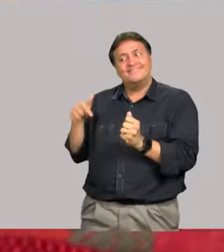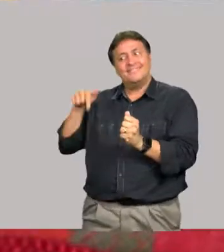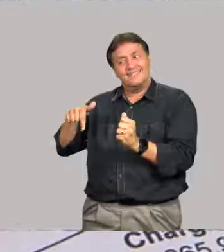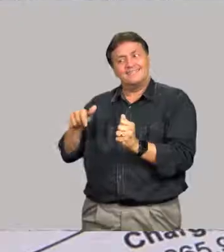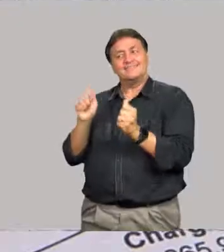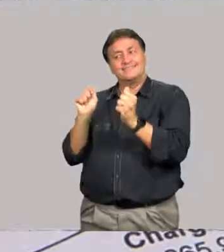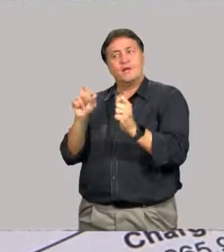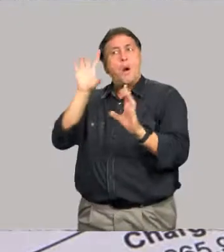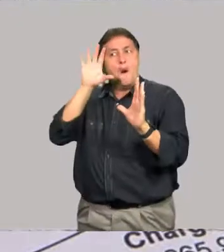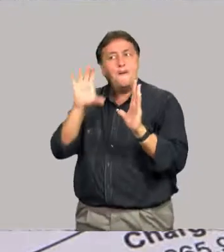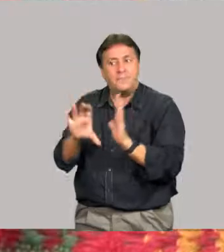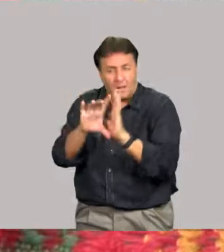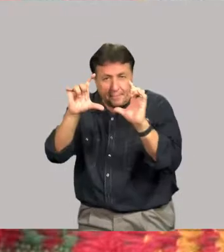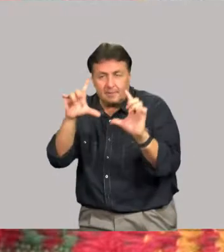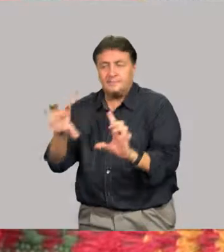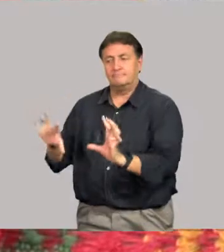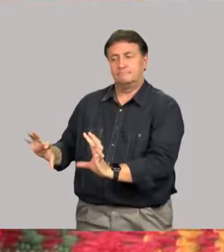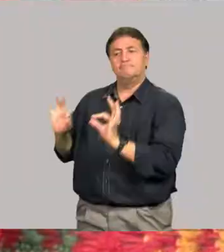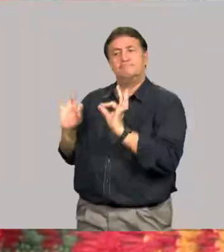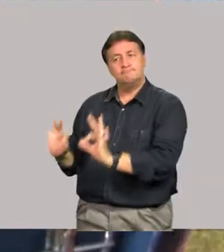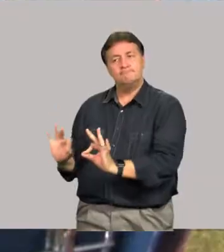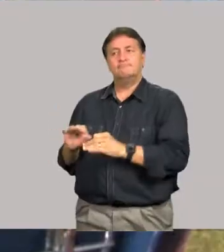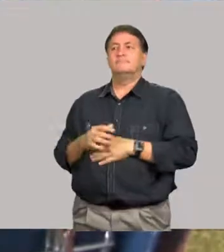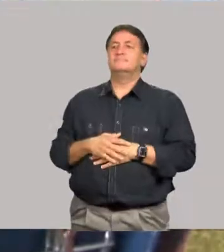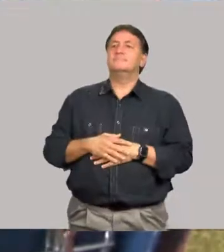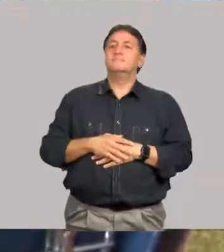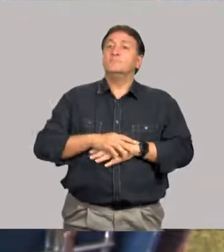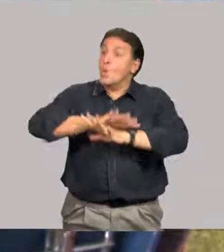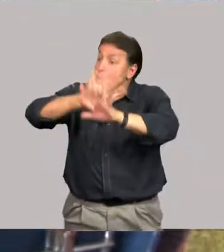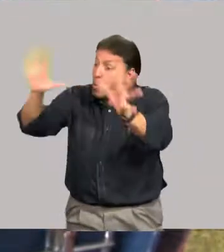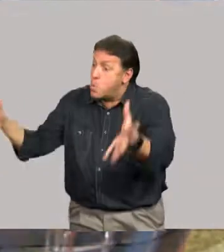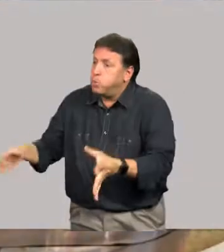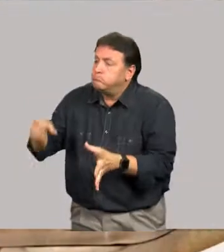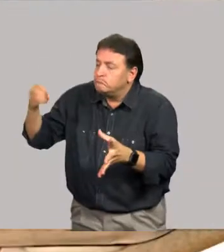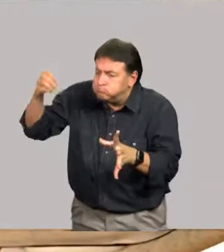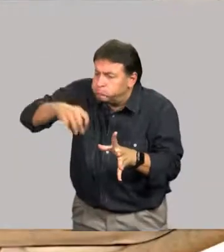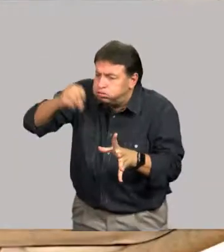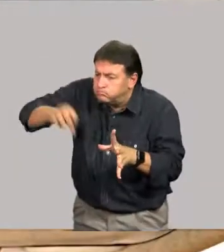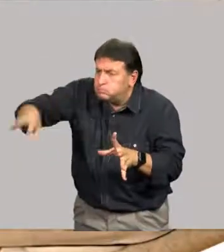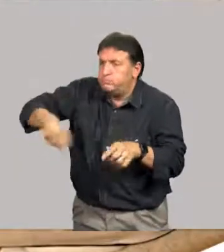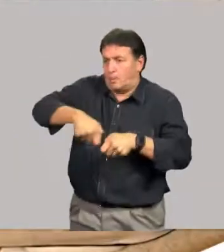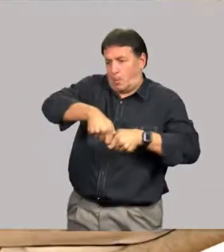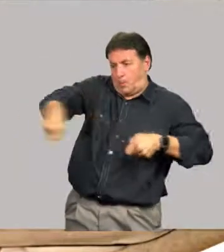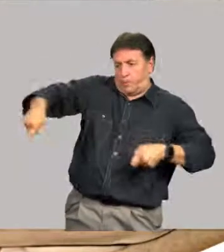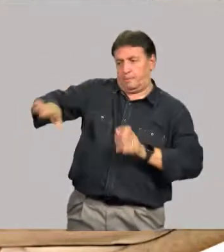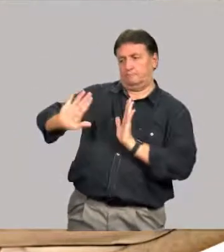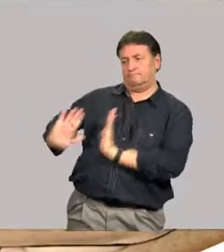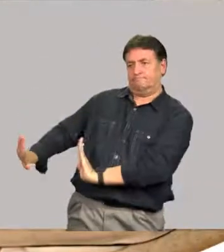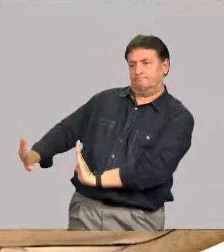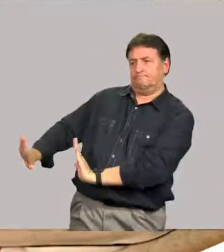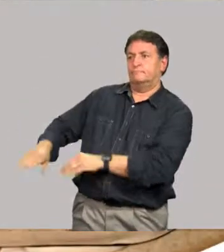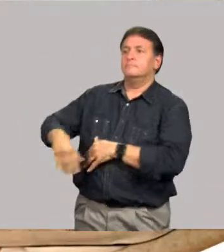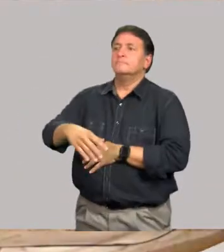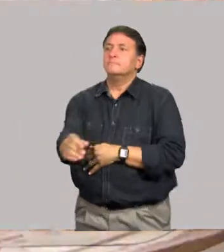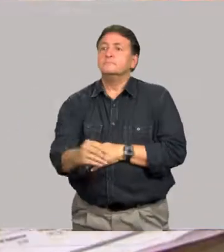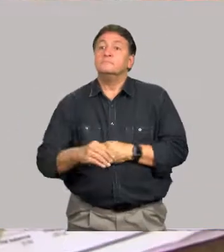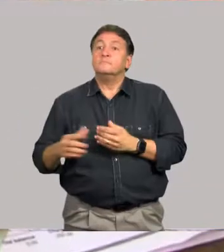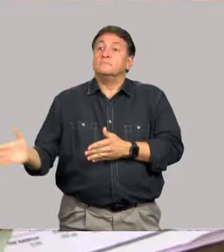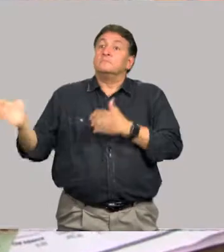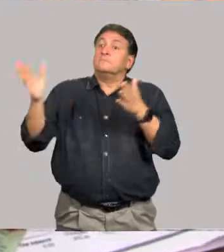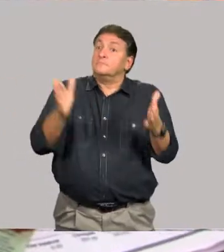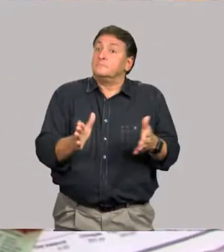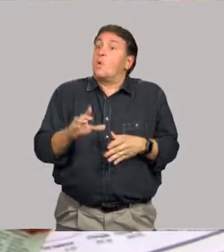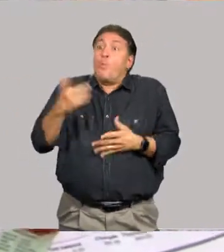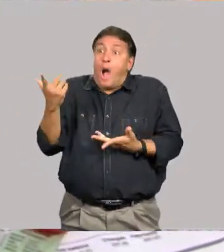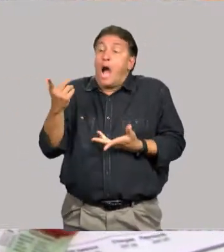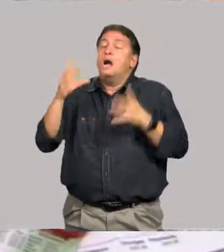all medications, a leash, and their pet carrier. It's also a good idea to carry a recent photo of your pet